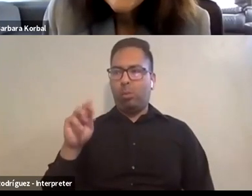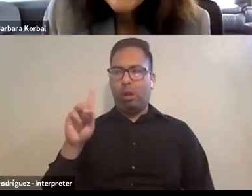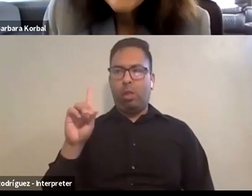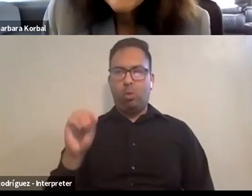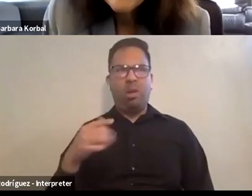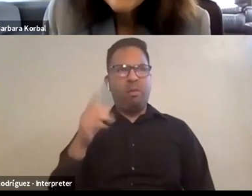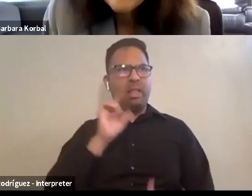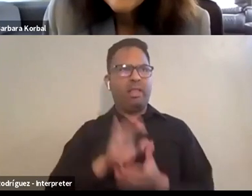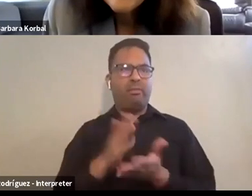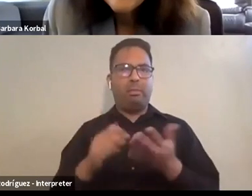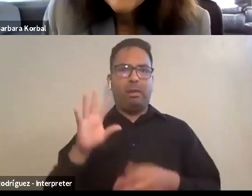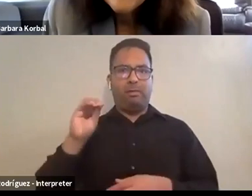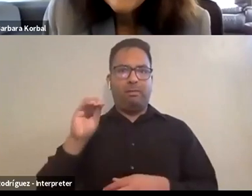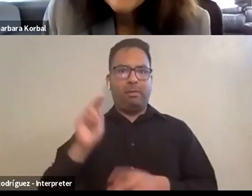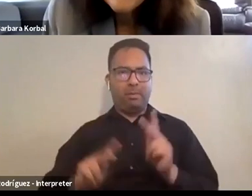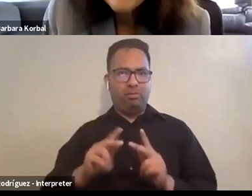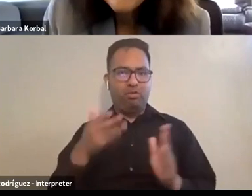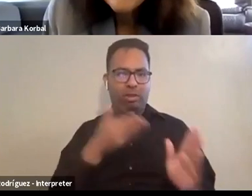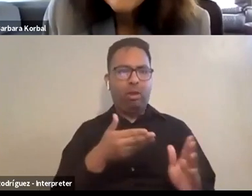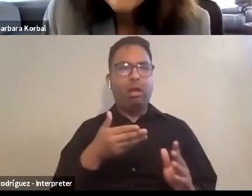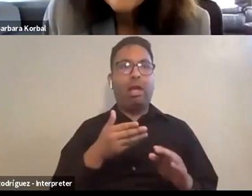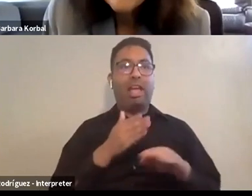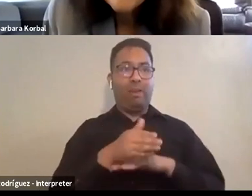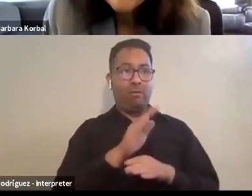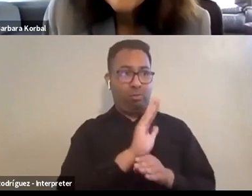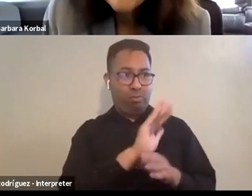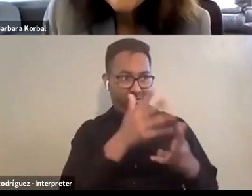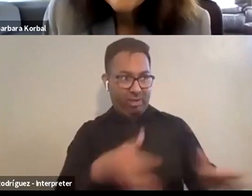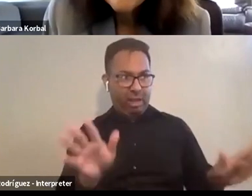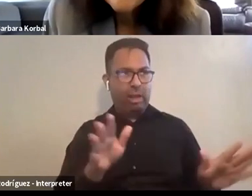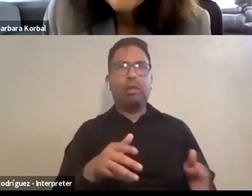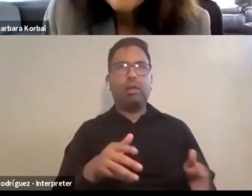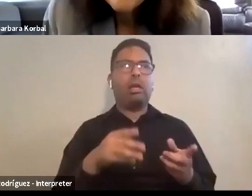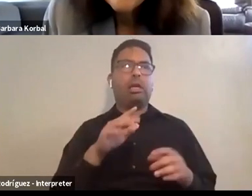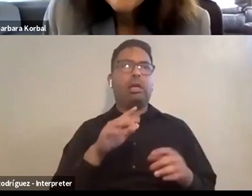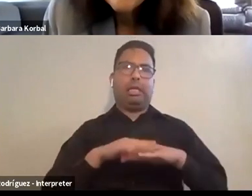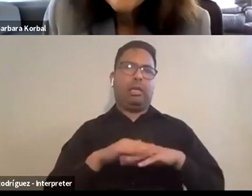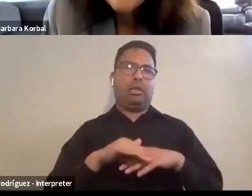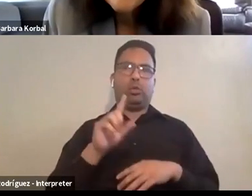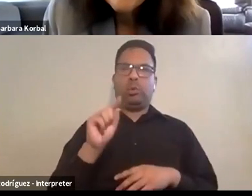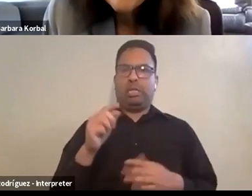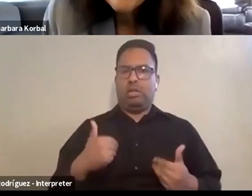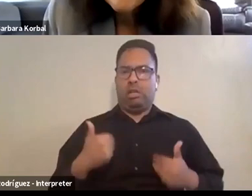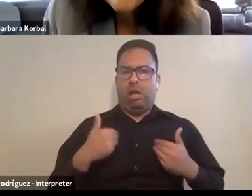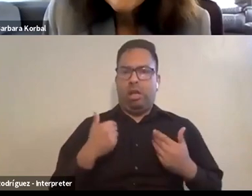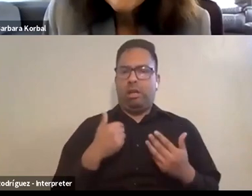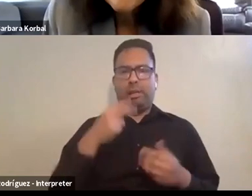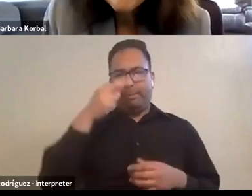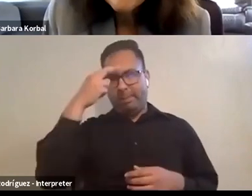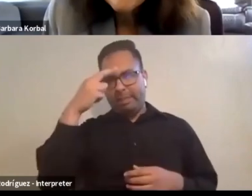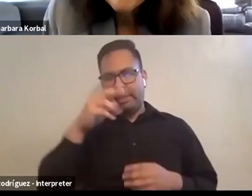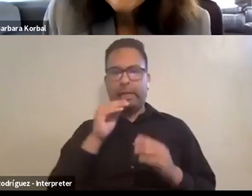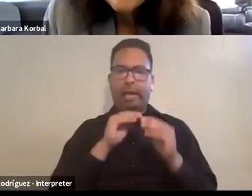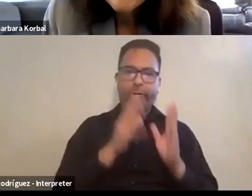And in the Q&A after the film, at least 20 young Mexican editors and poets